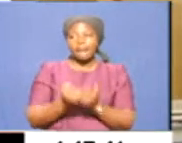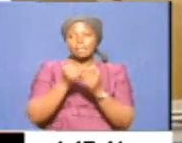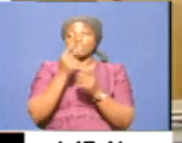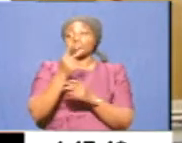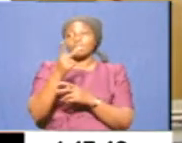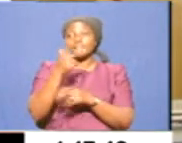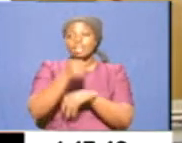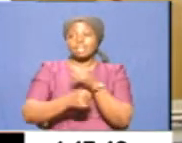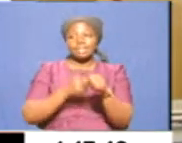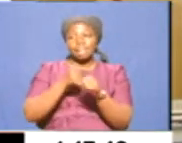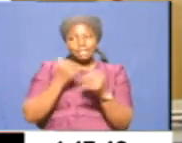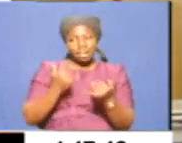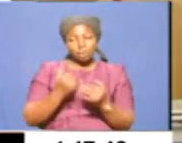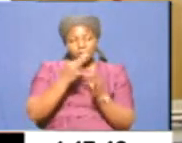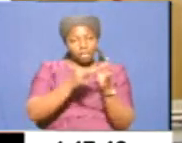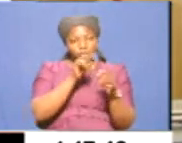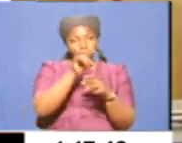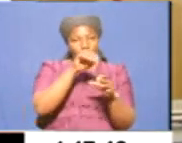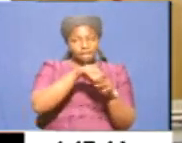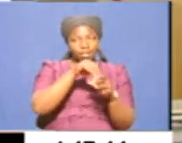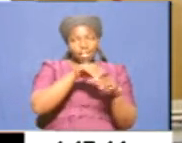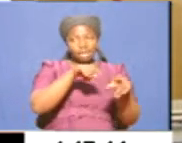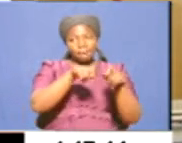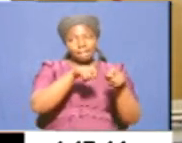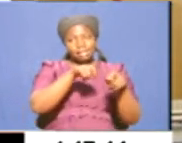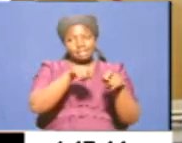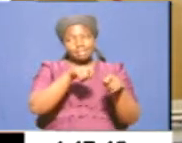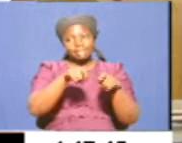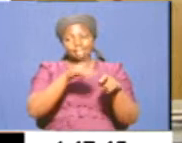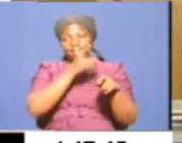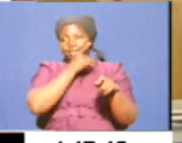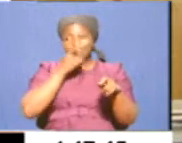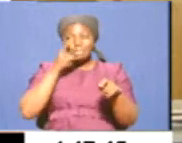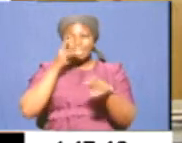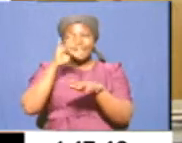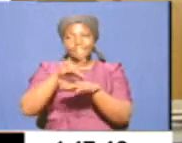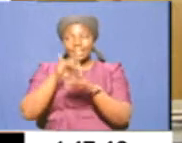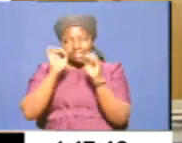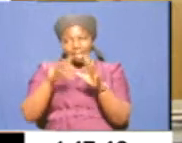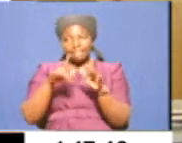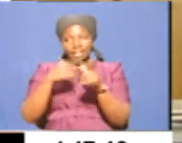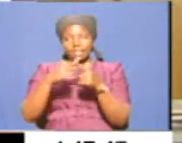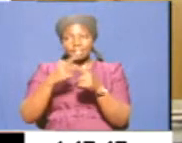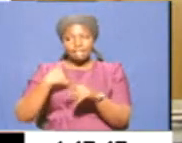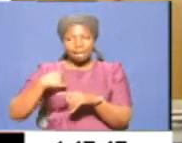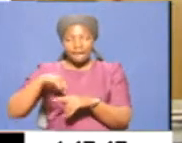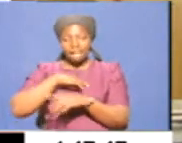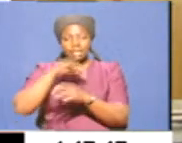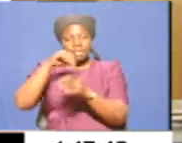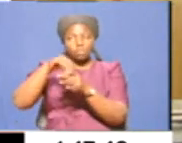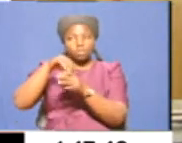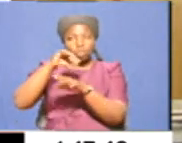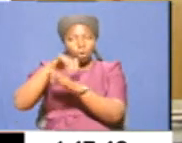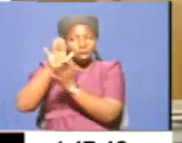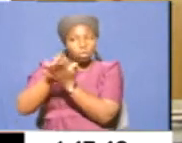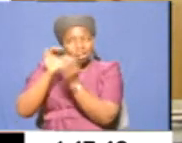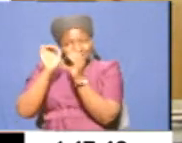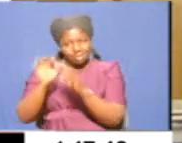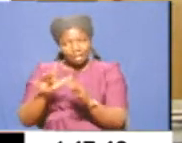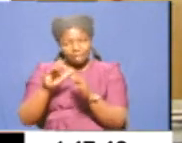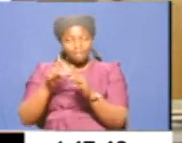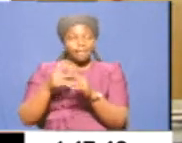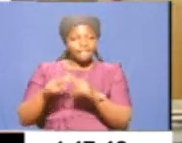If you're not investing in managing and mitigating drought effects, you're not investing in terms of storage, you're not investing in terms of value